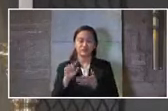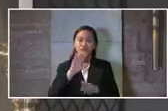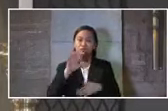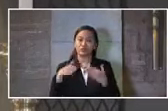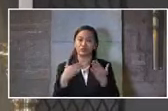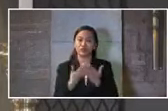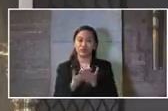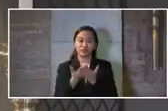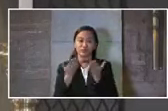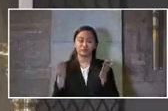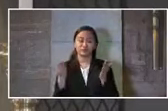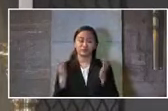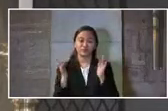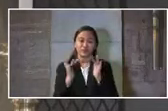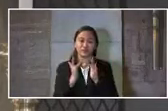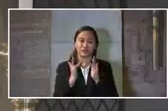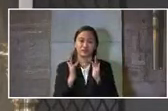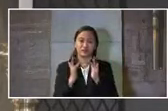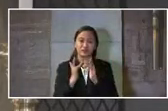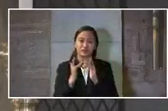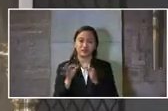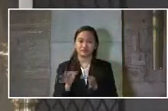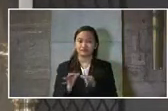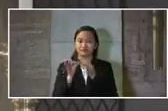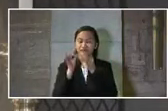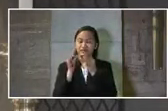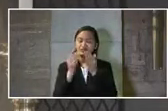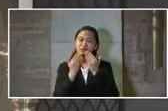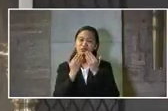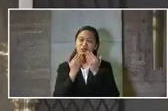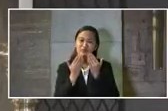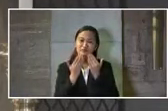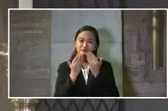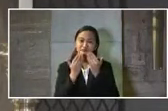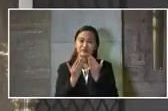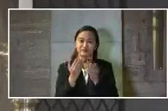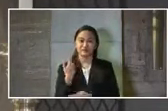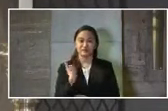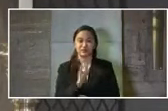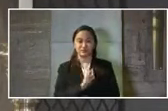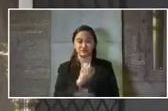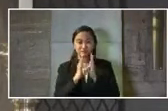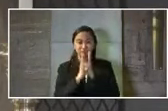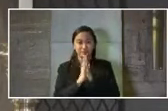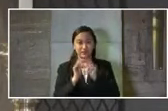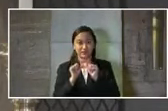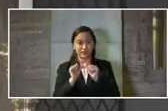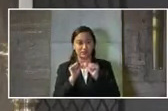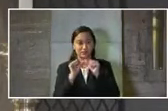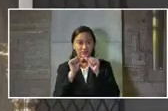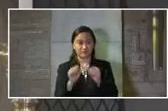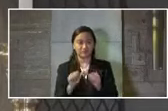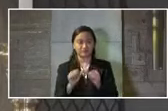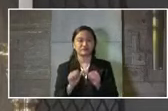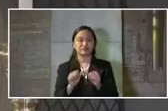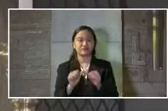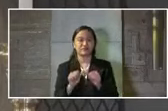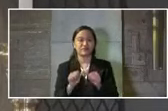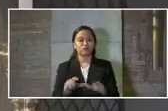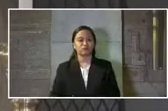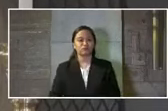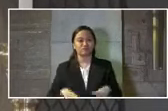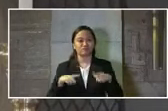are joining us through online broadcast, maraming salamat po, and we pray that we may continue to live out